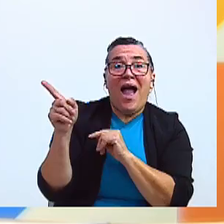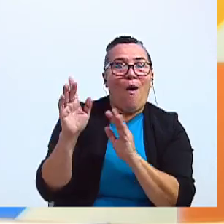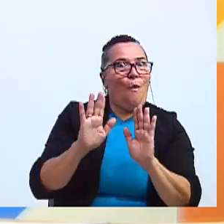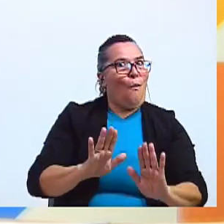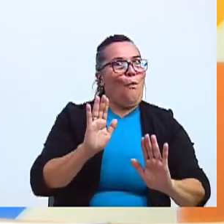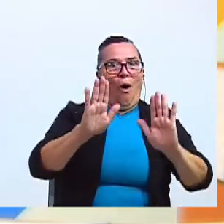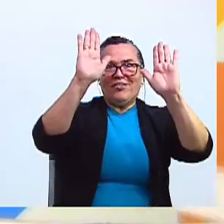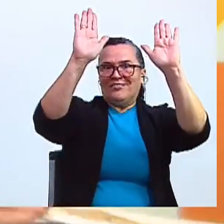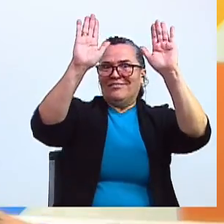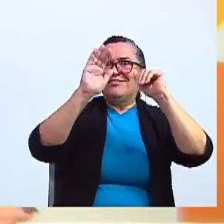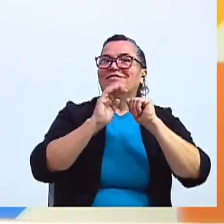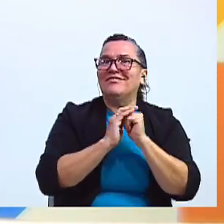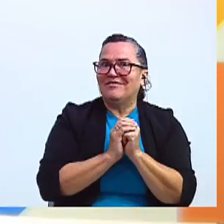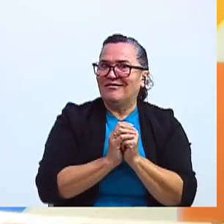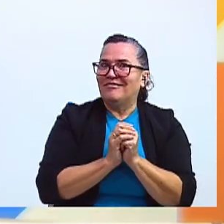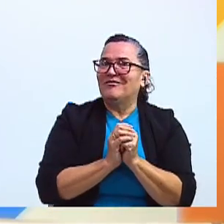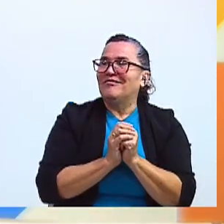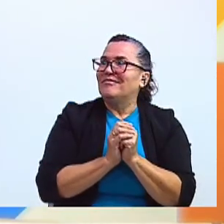Wonderful.